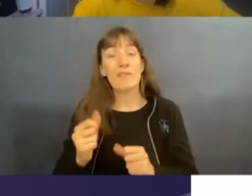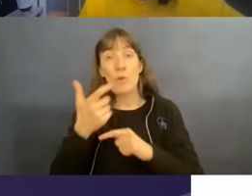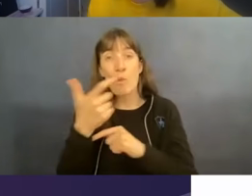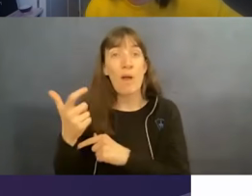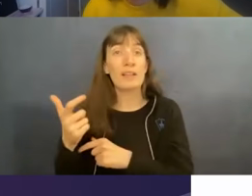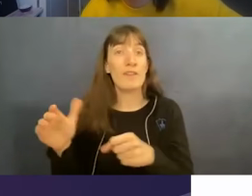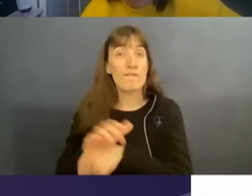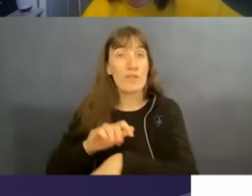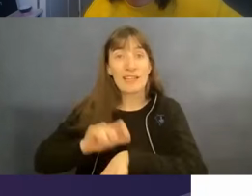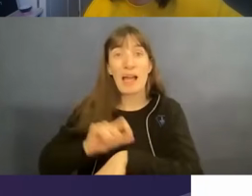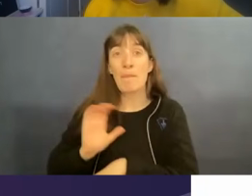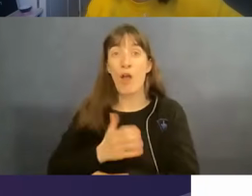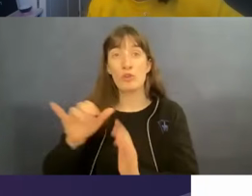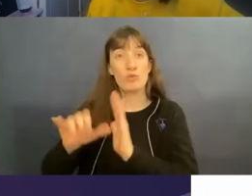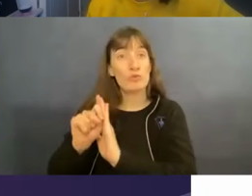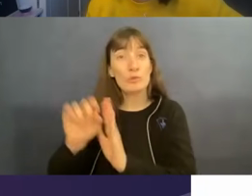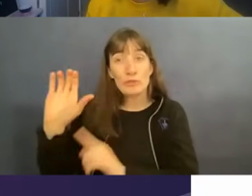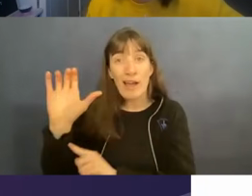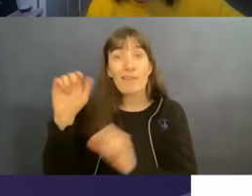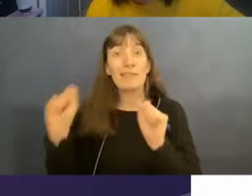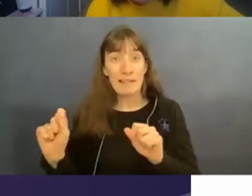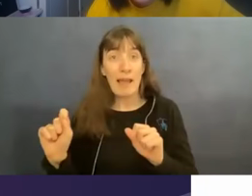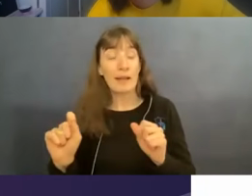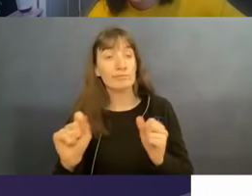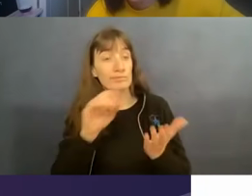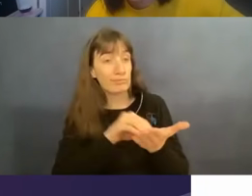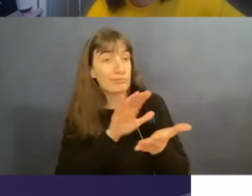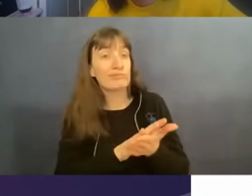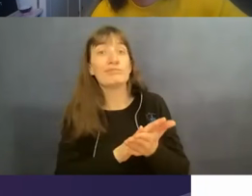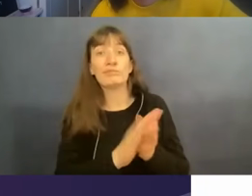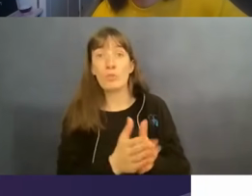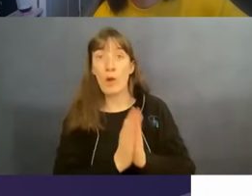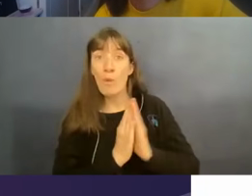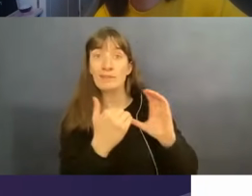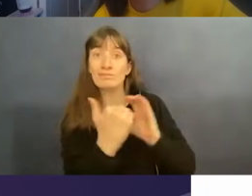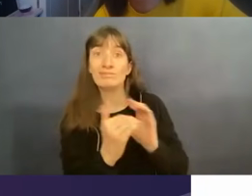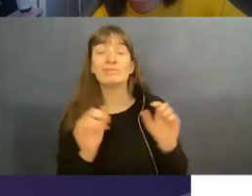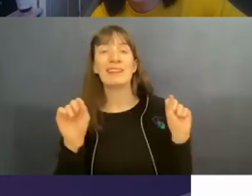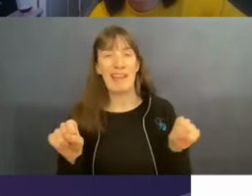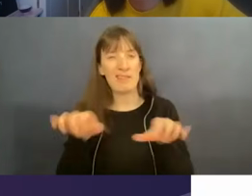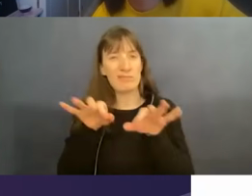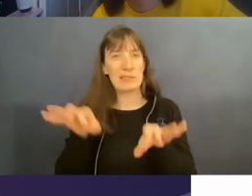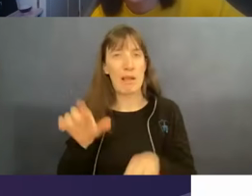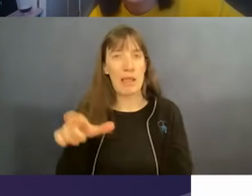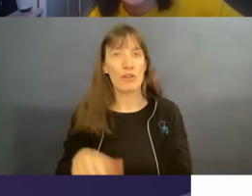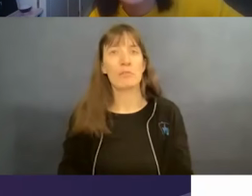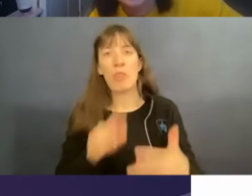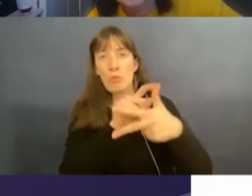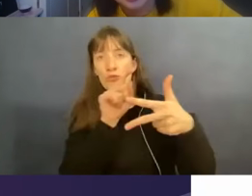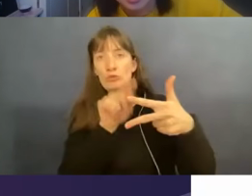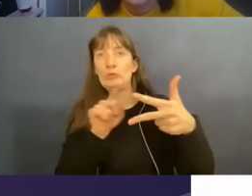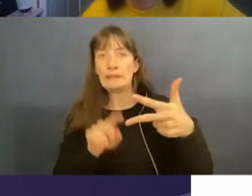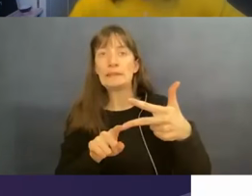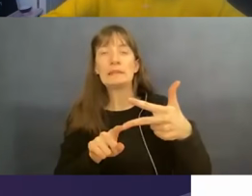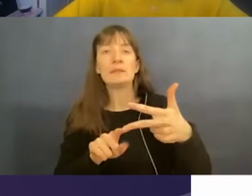too. So we'll send instructions on how to request that later. But these are the three things. So we'll kind of